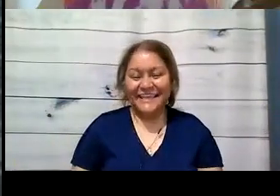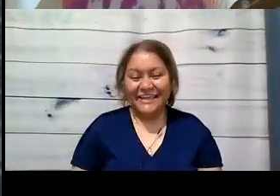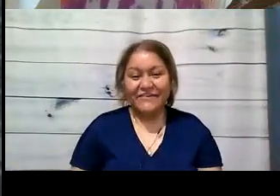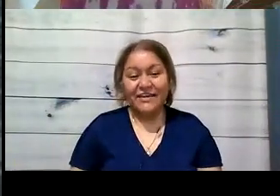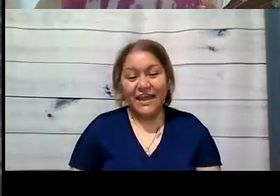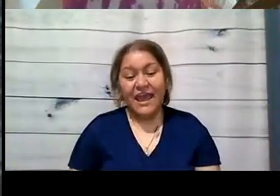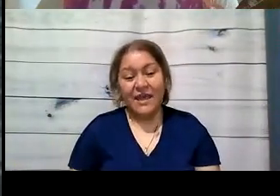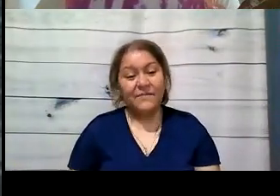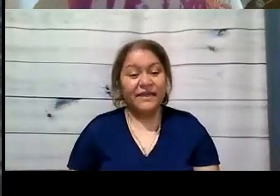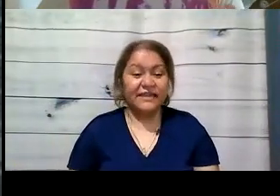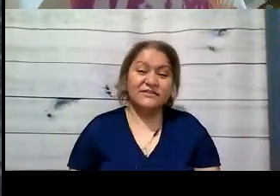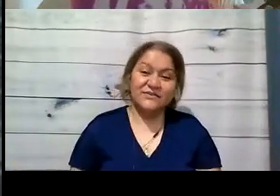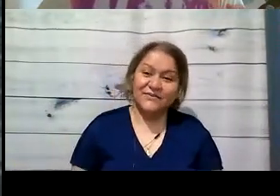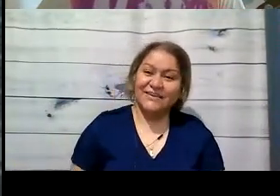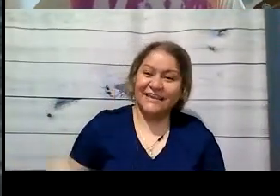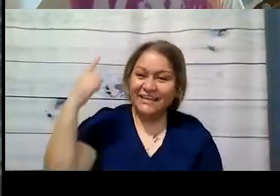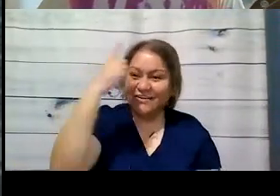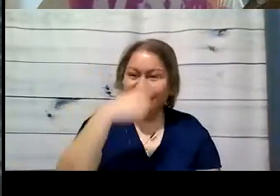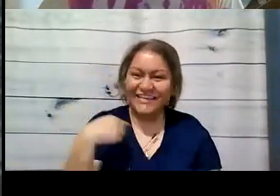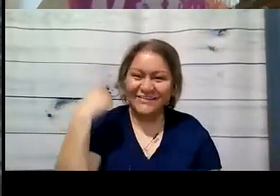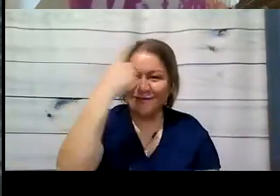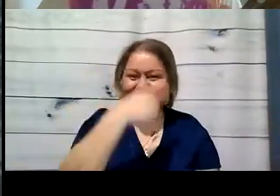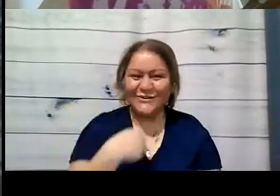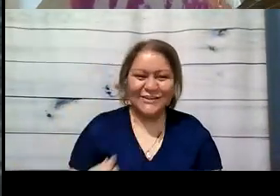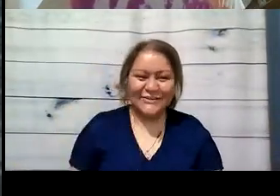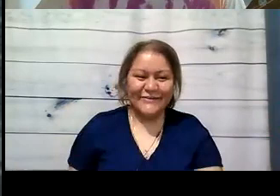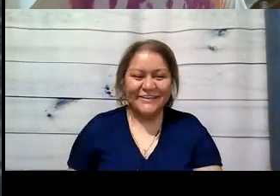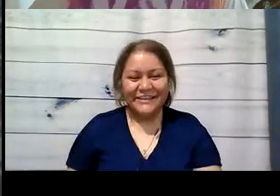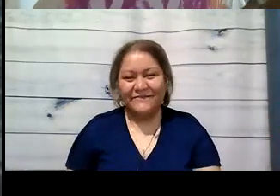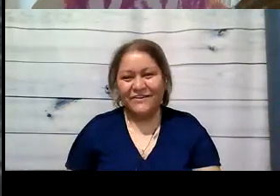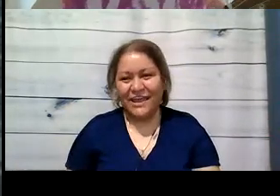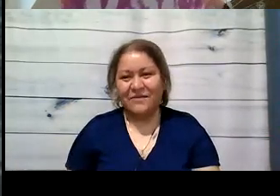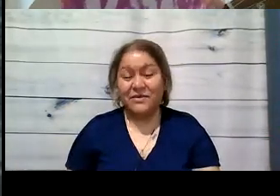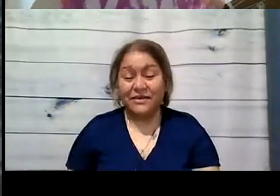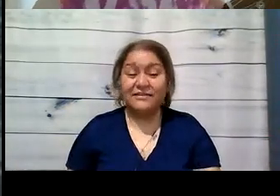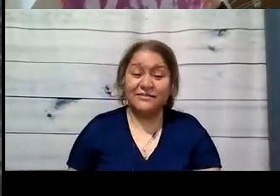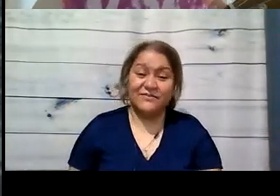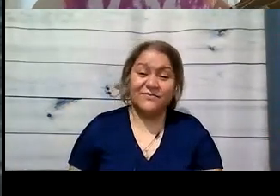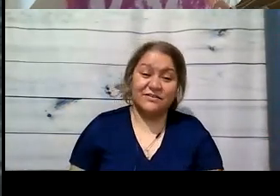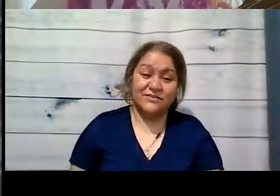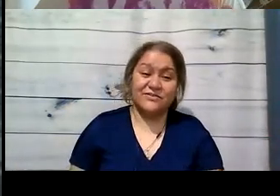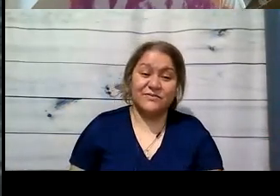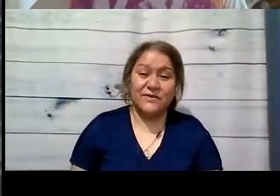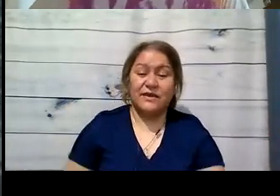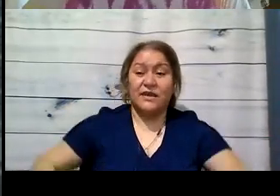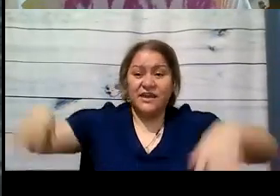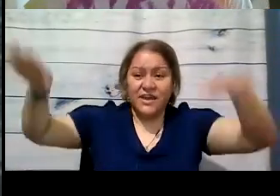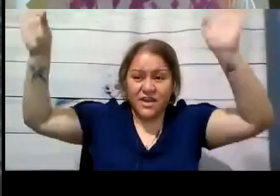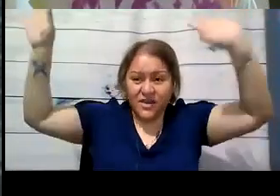If you're happy and you know it, then your face will surely show it. If you're happy and you know it, shout